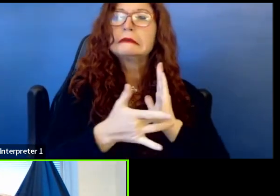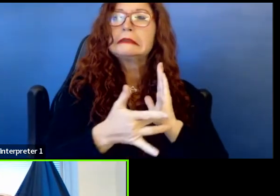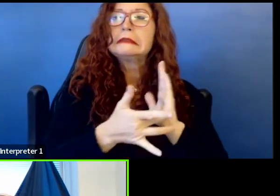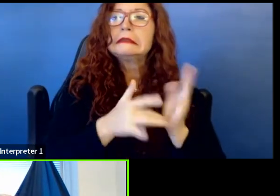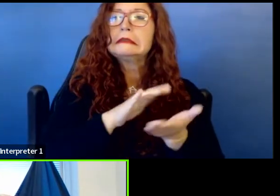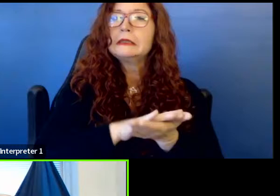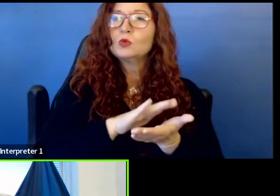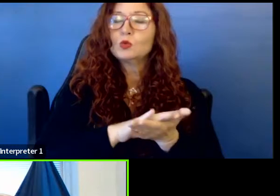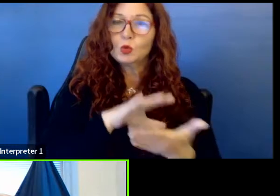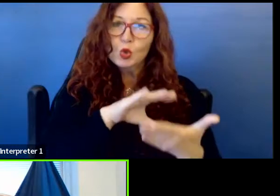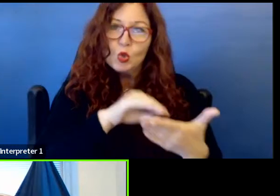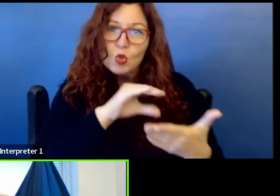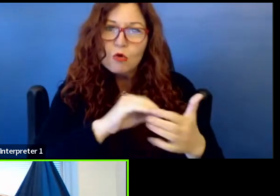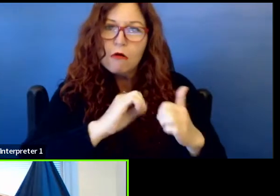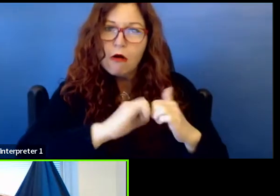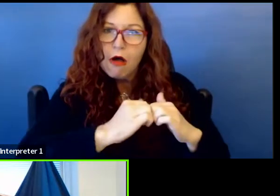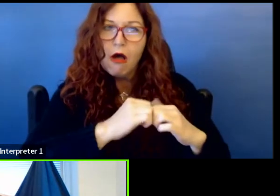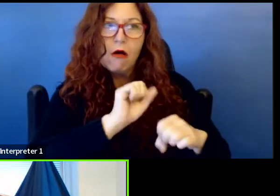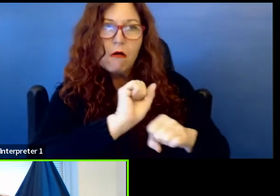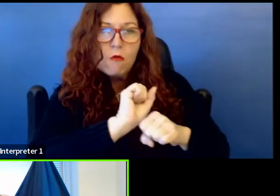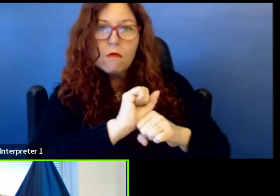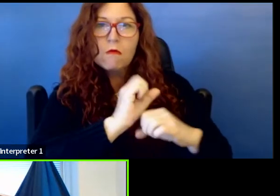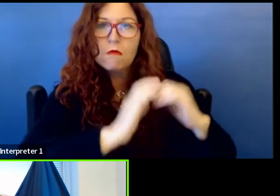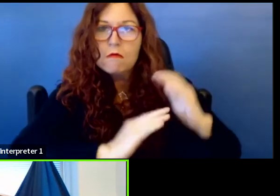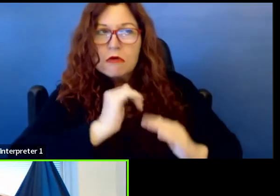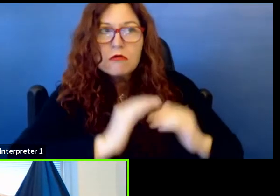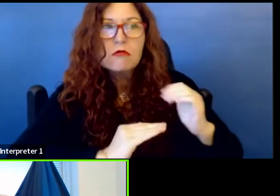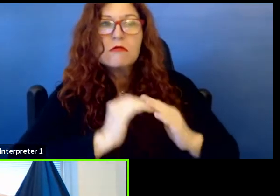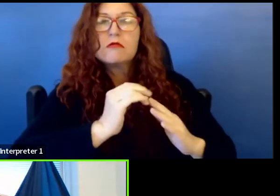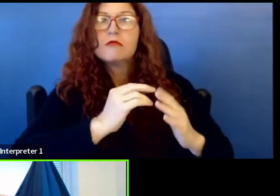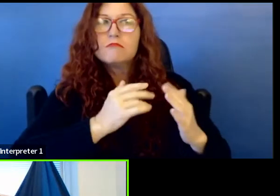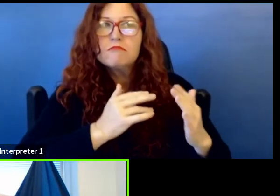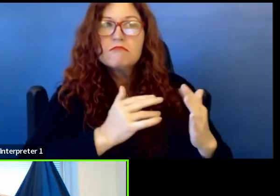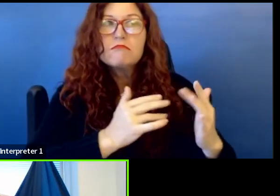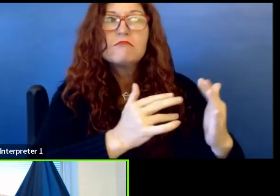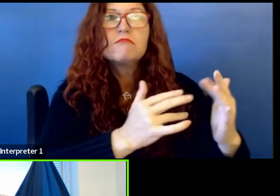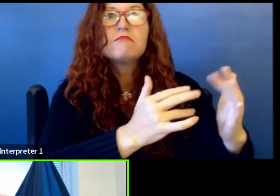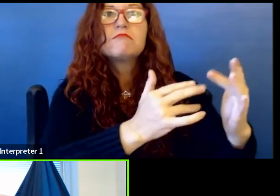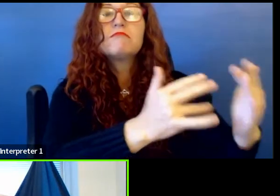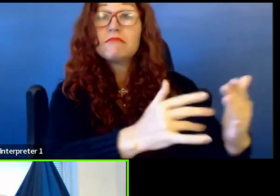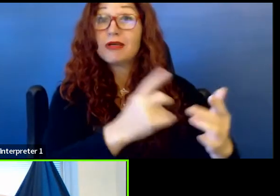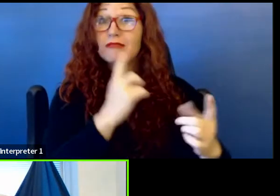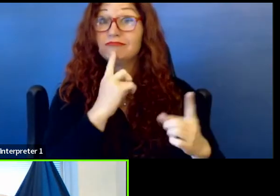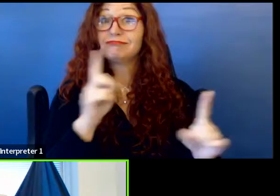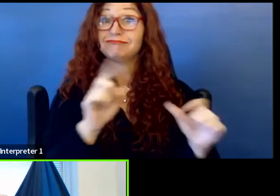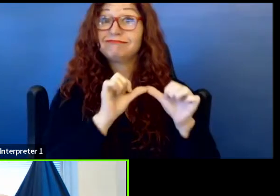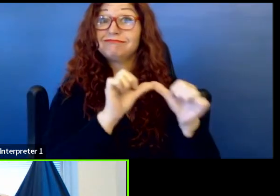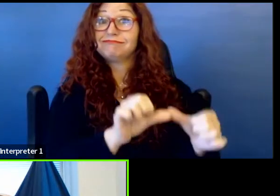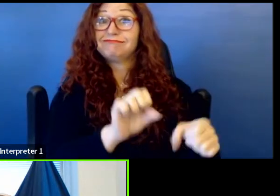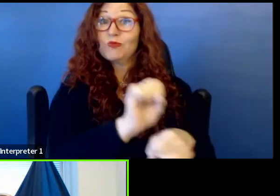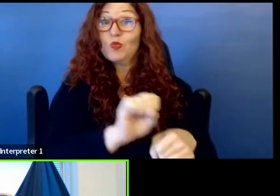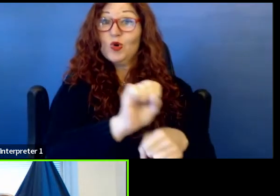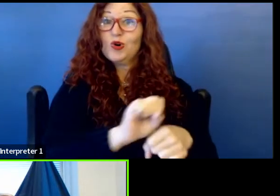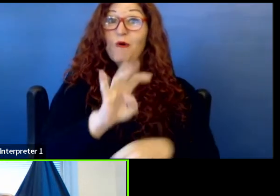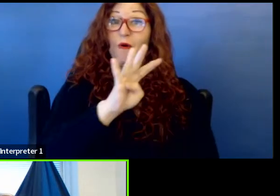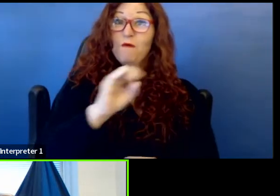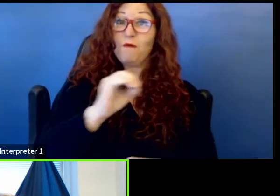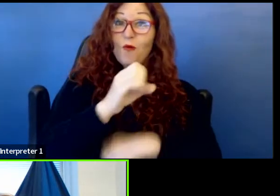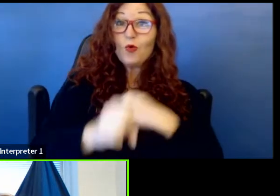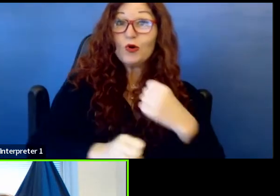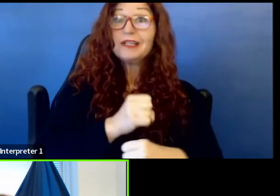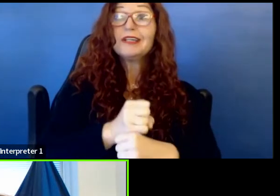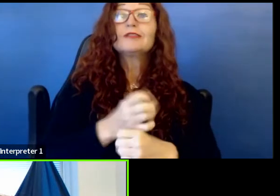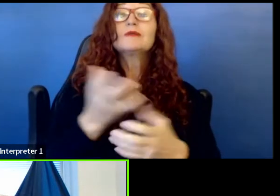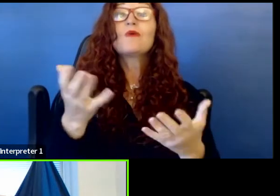years without any need for college to form the foundation of his approximately 40-year career as an electrician and member of the international